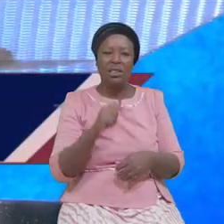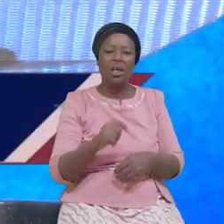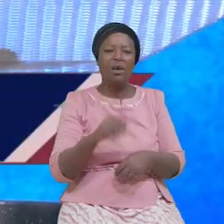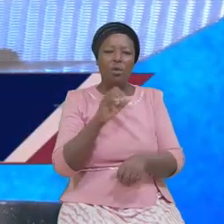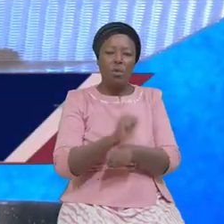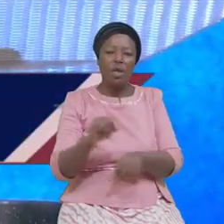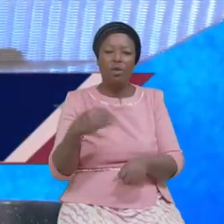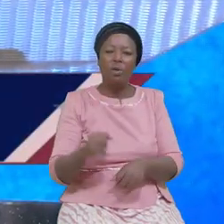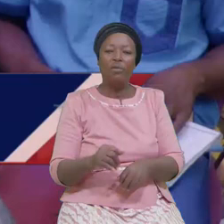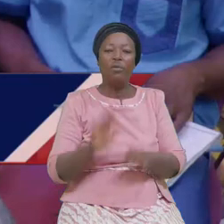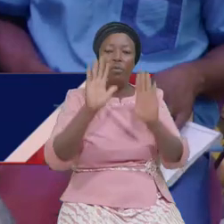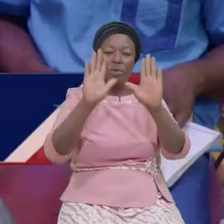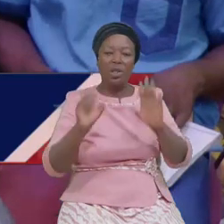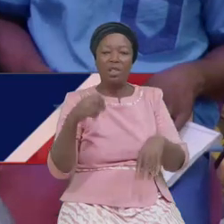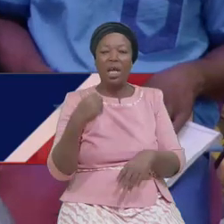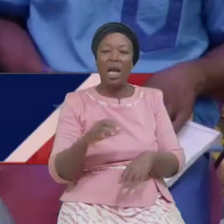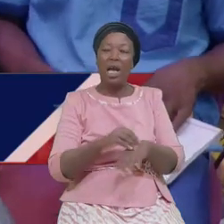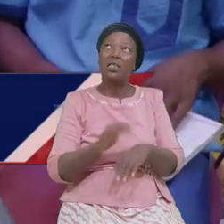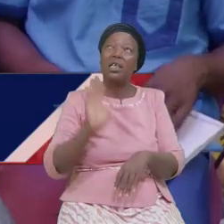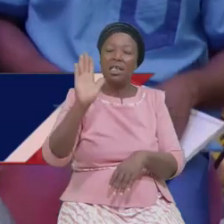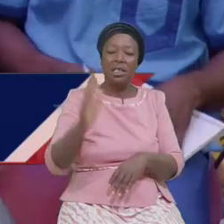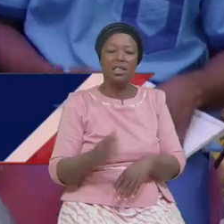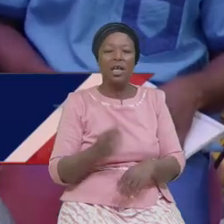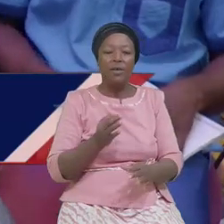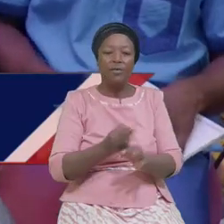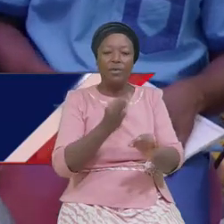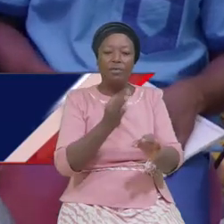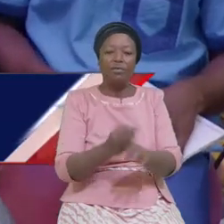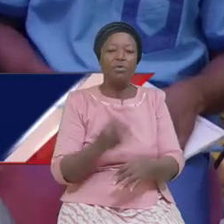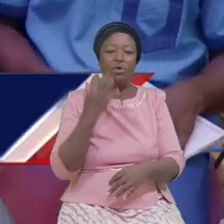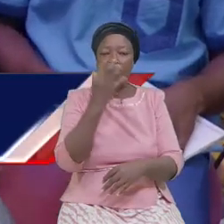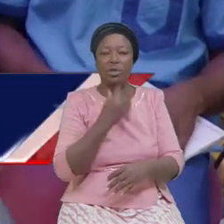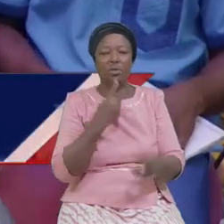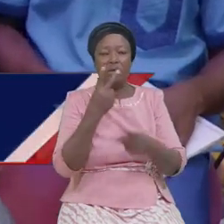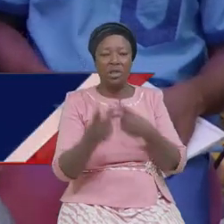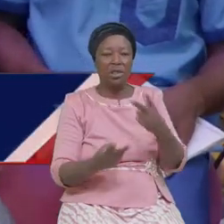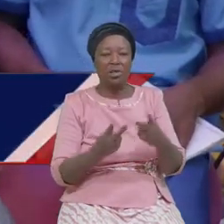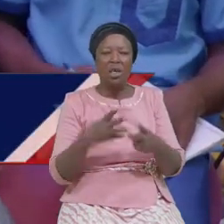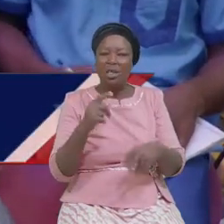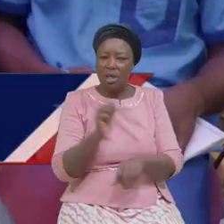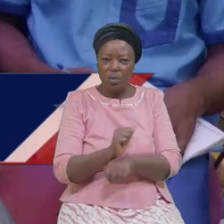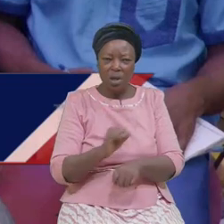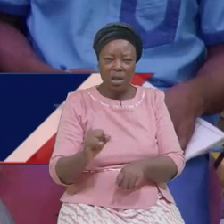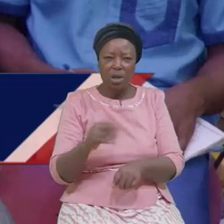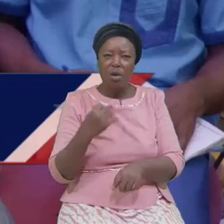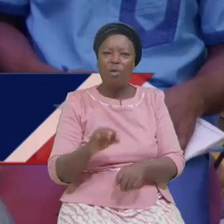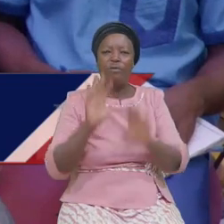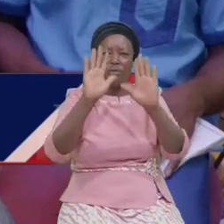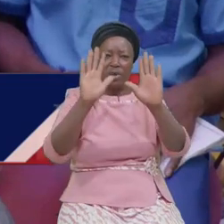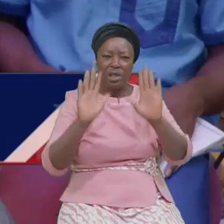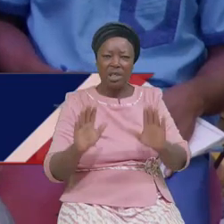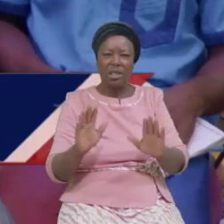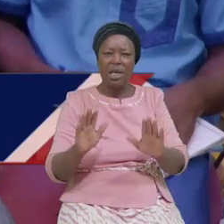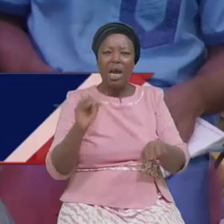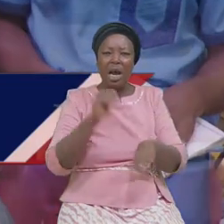of wonders at his faithful, gracious visitation. The working of wonders at